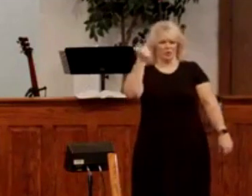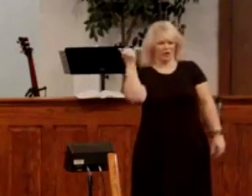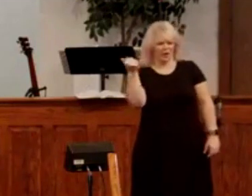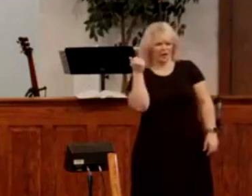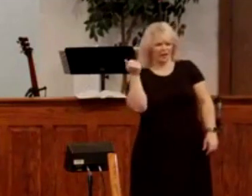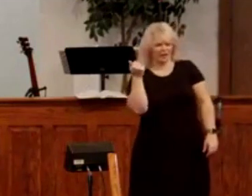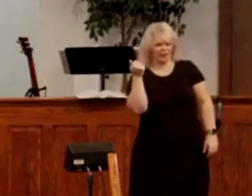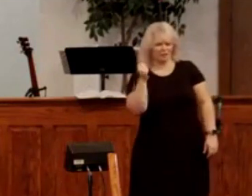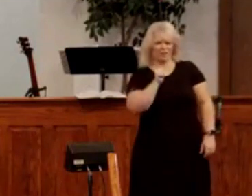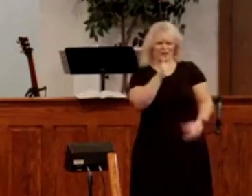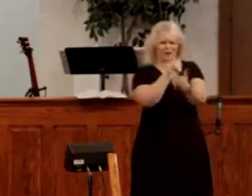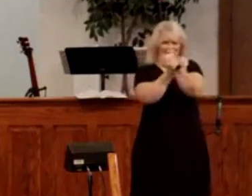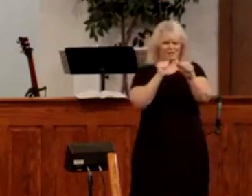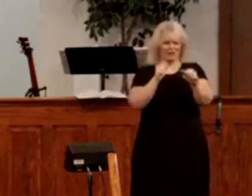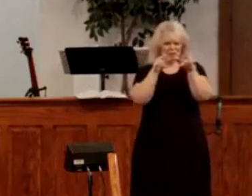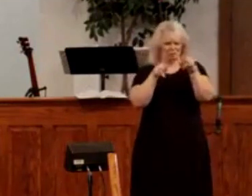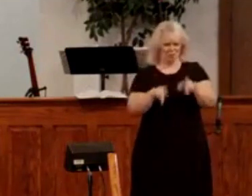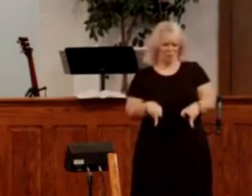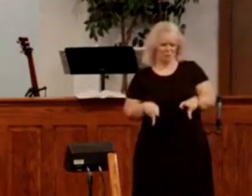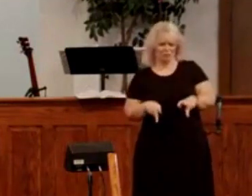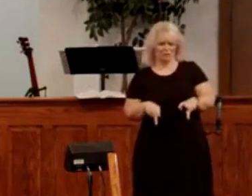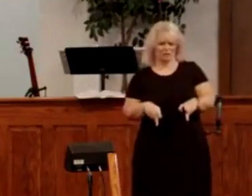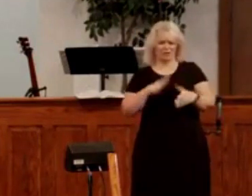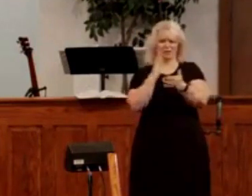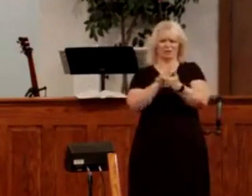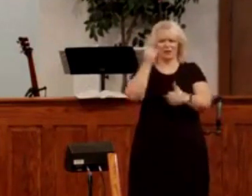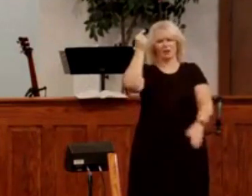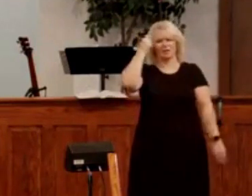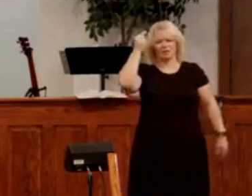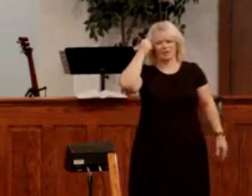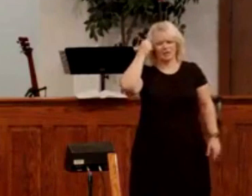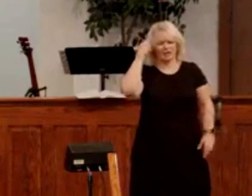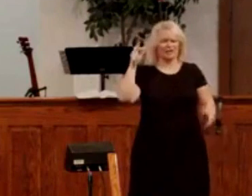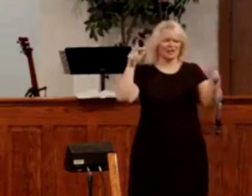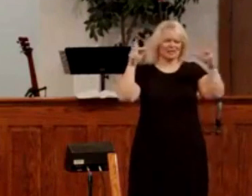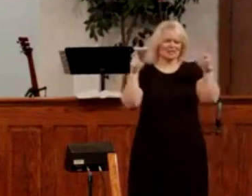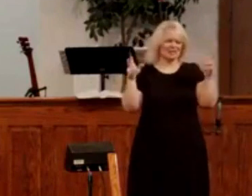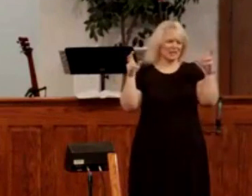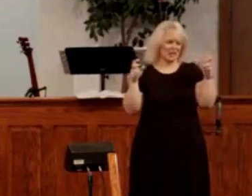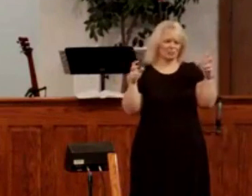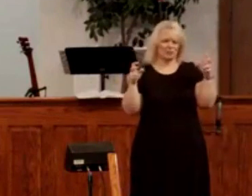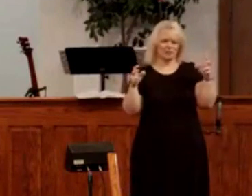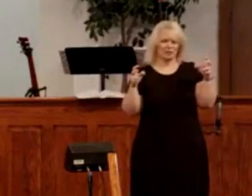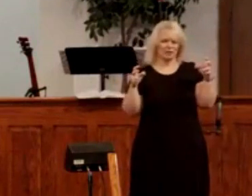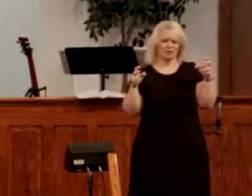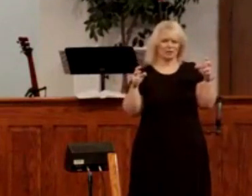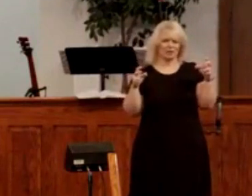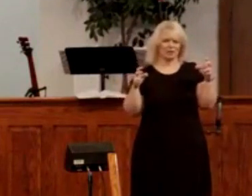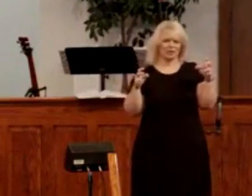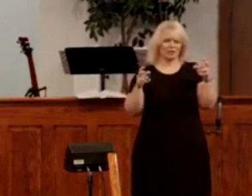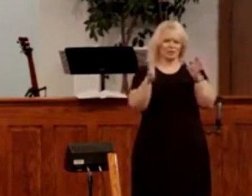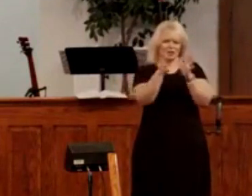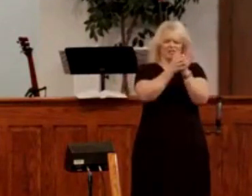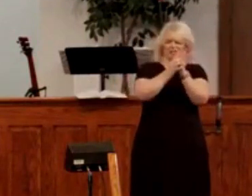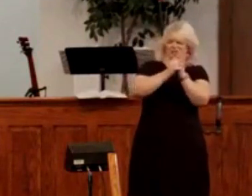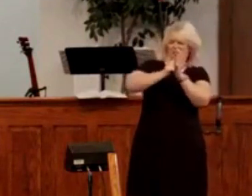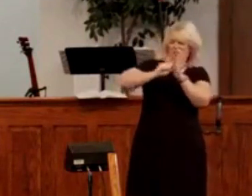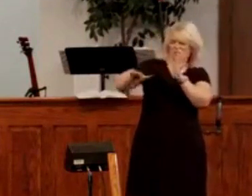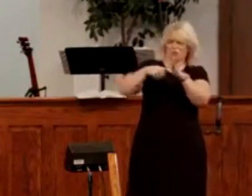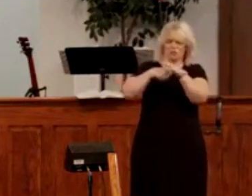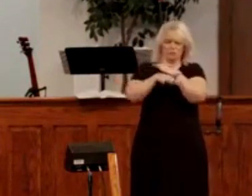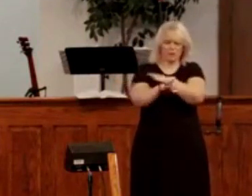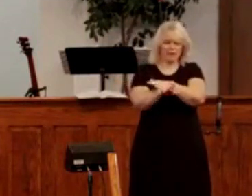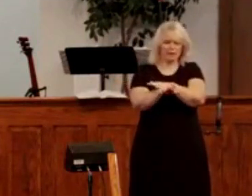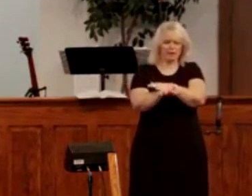Especially with an unsaved person. Stop and think about this, the subject specifically of abortion. Abortion is murder. It's